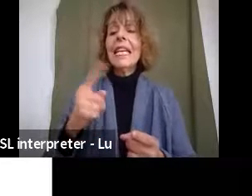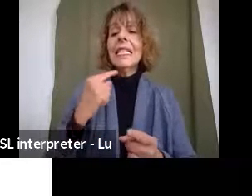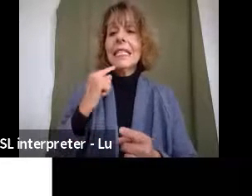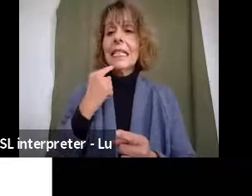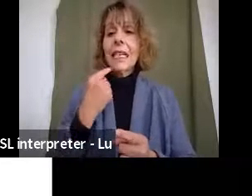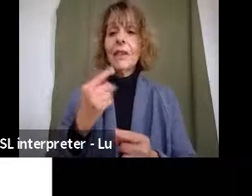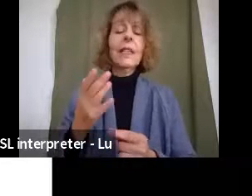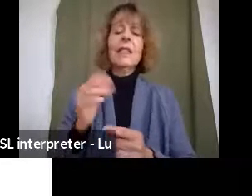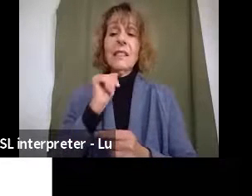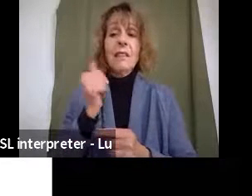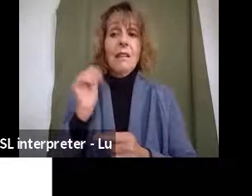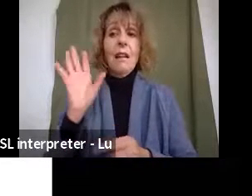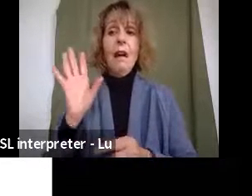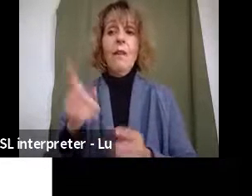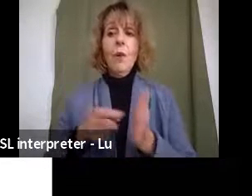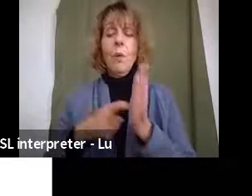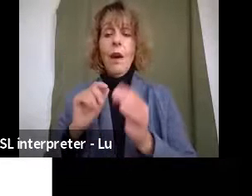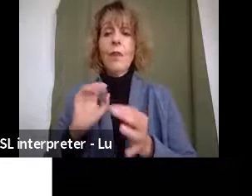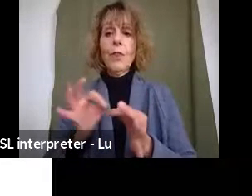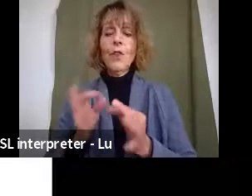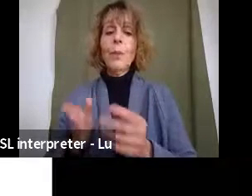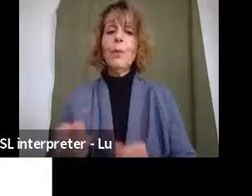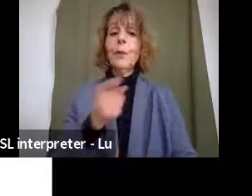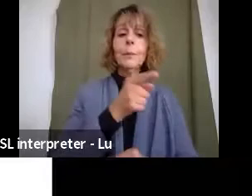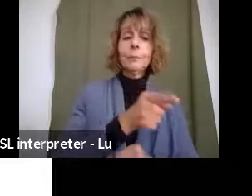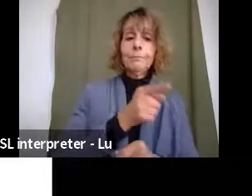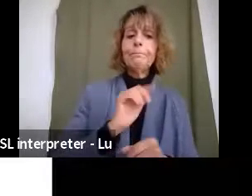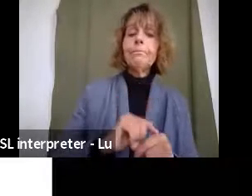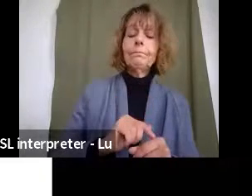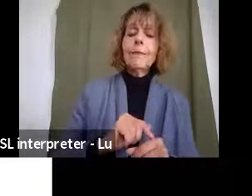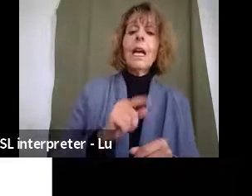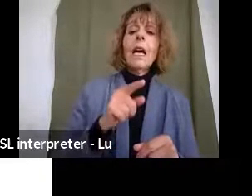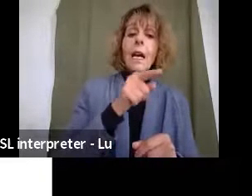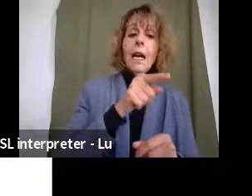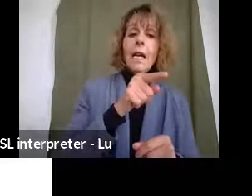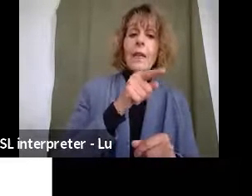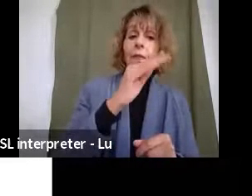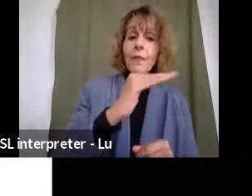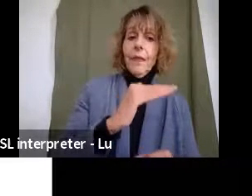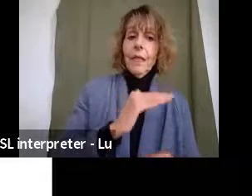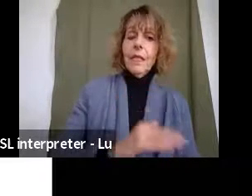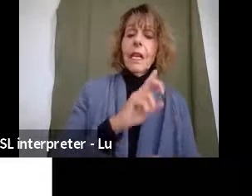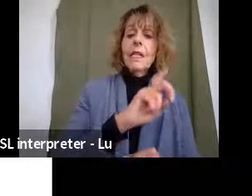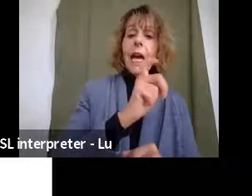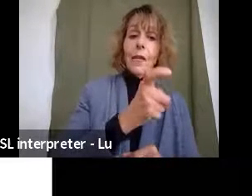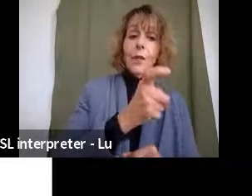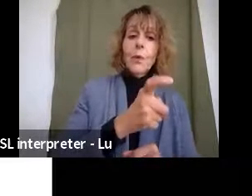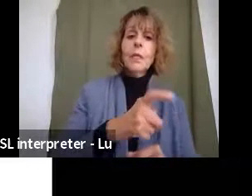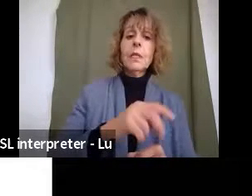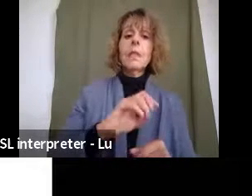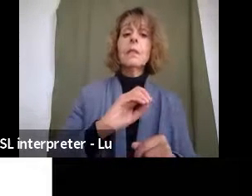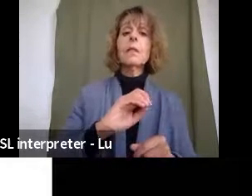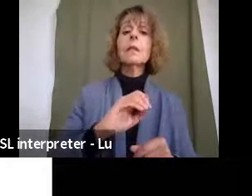history, medication, explaining treatment options, tests and surgery, obtaining informed consent for